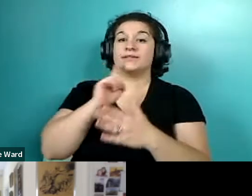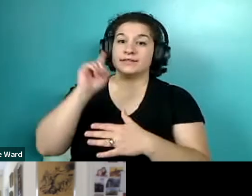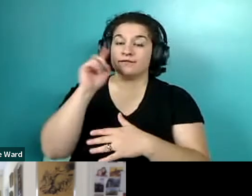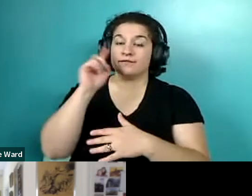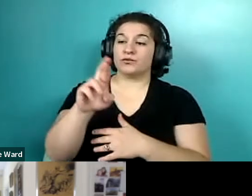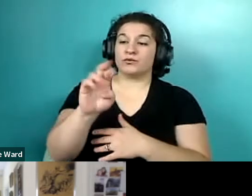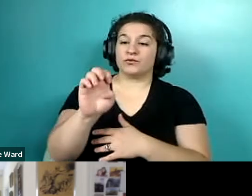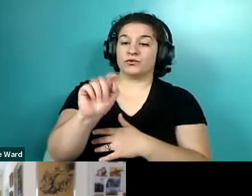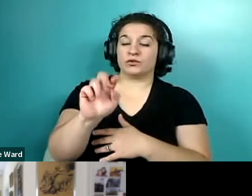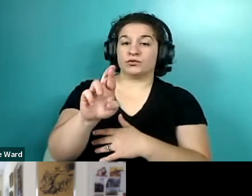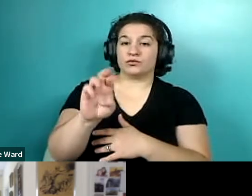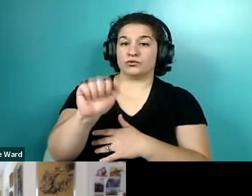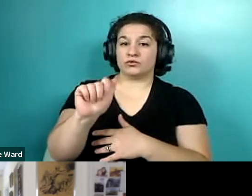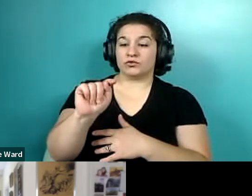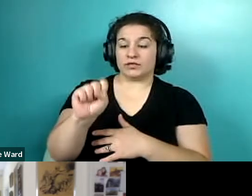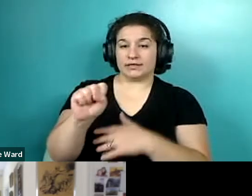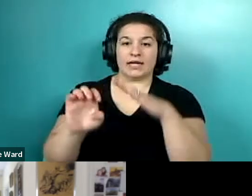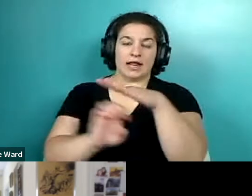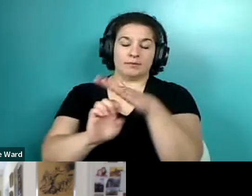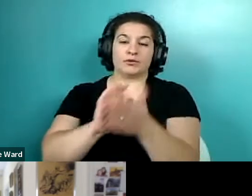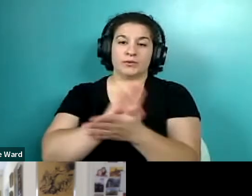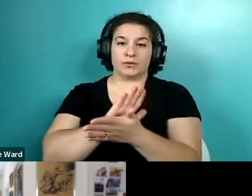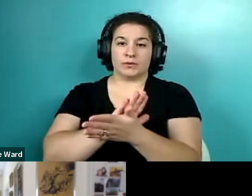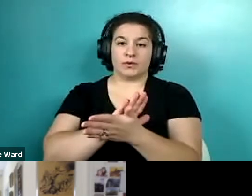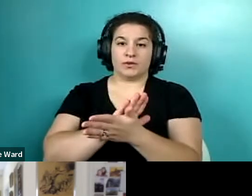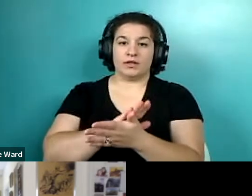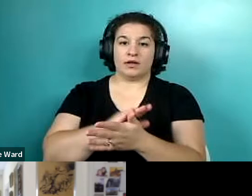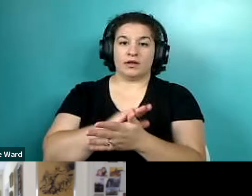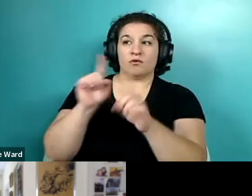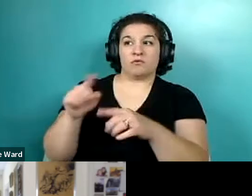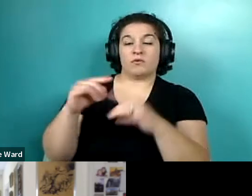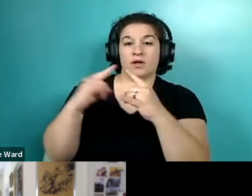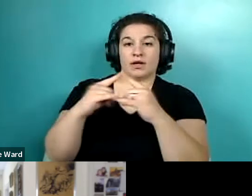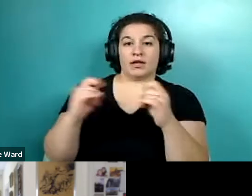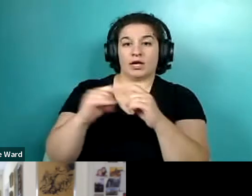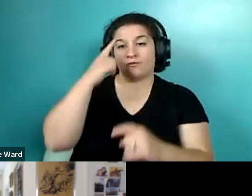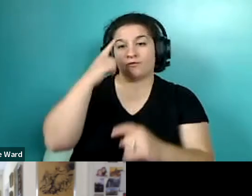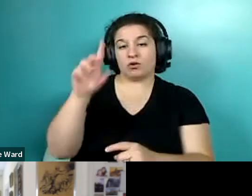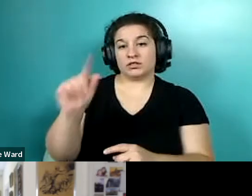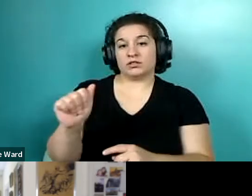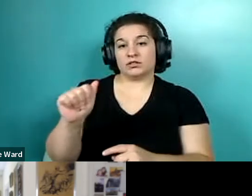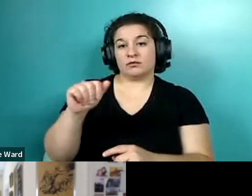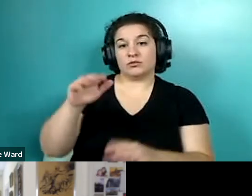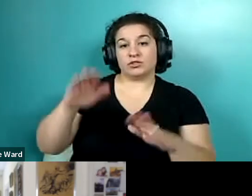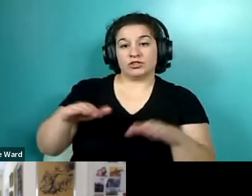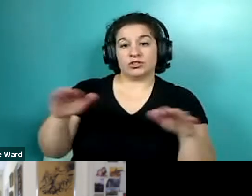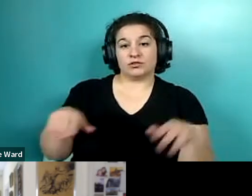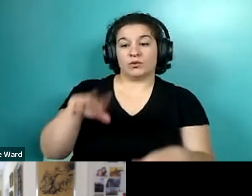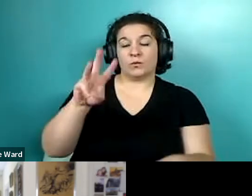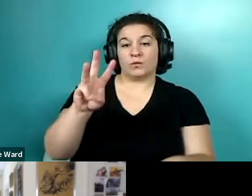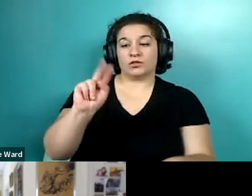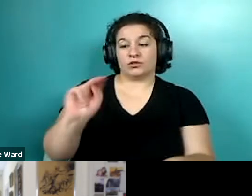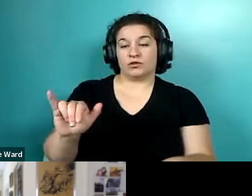in elementary school at a camp for disabled children in Western New York. It was usually a long weekend